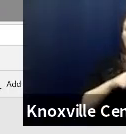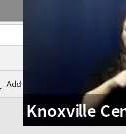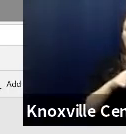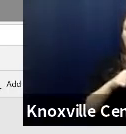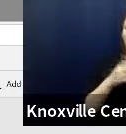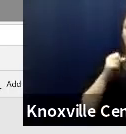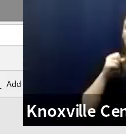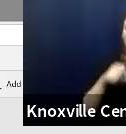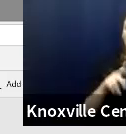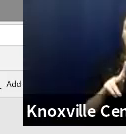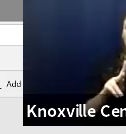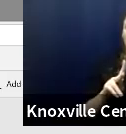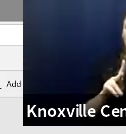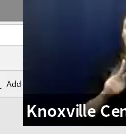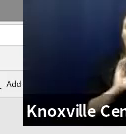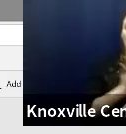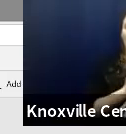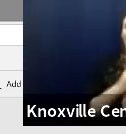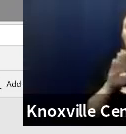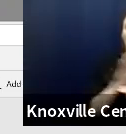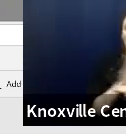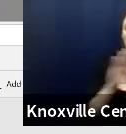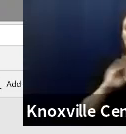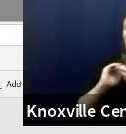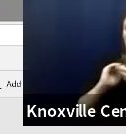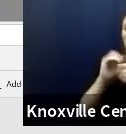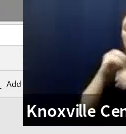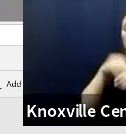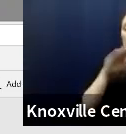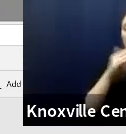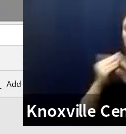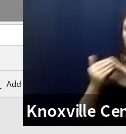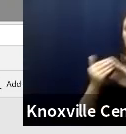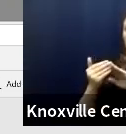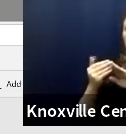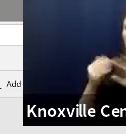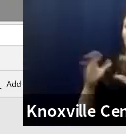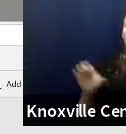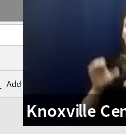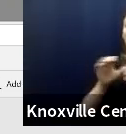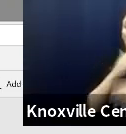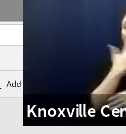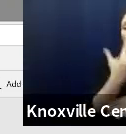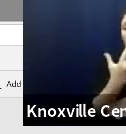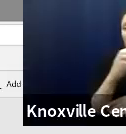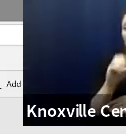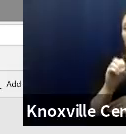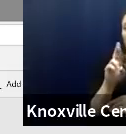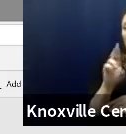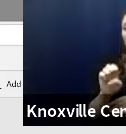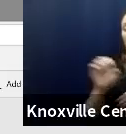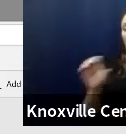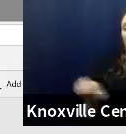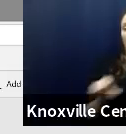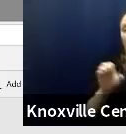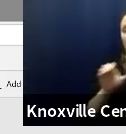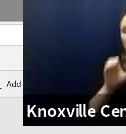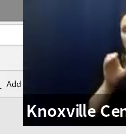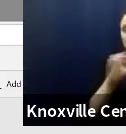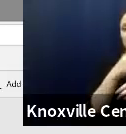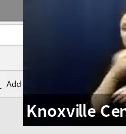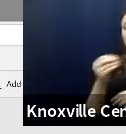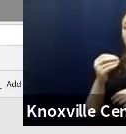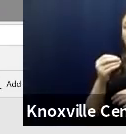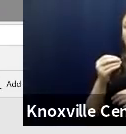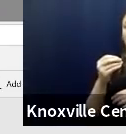allow our business partners in the community to do the 5 core actions, and to though,